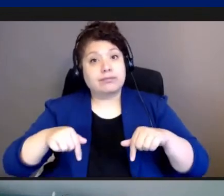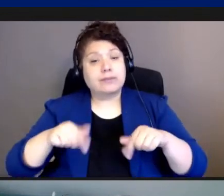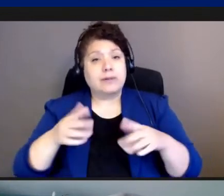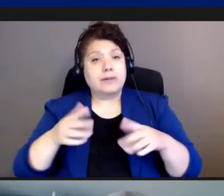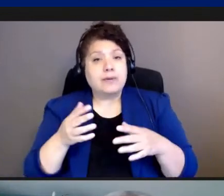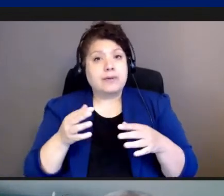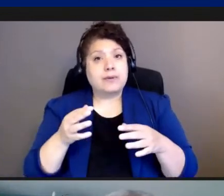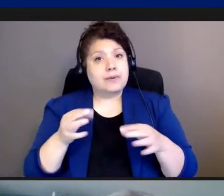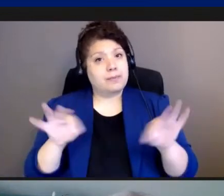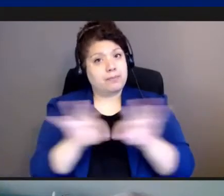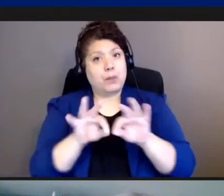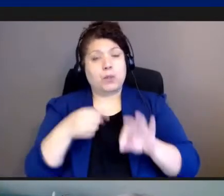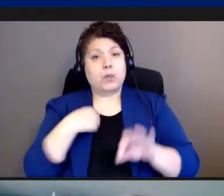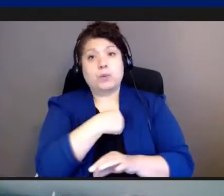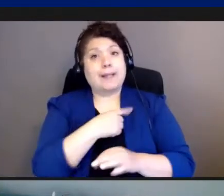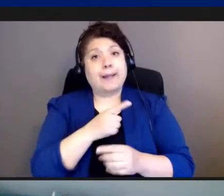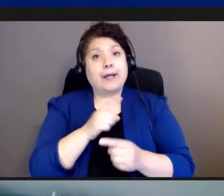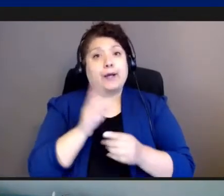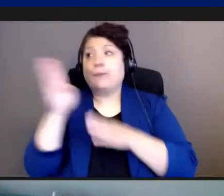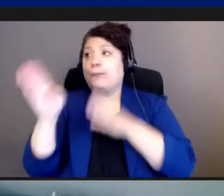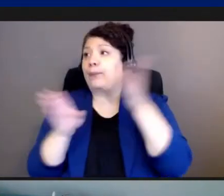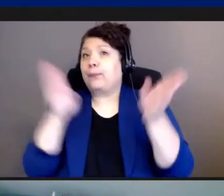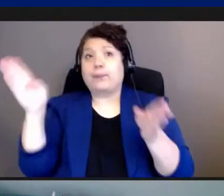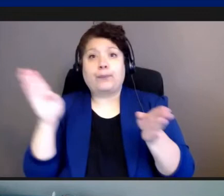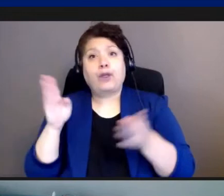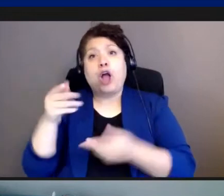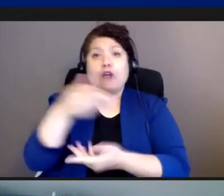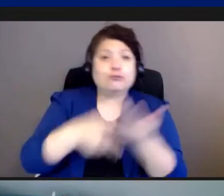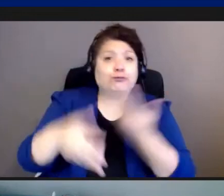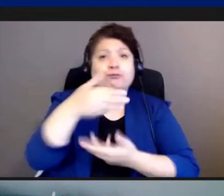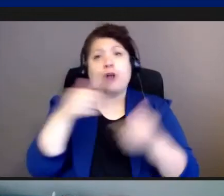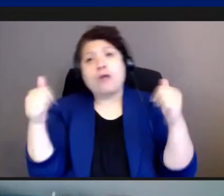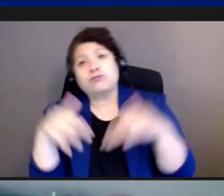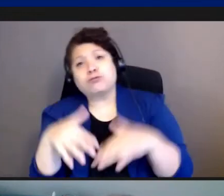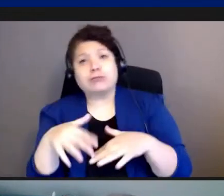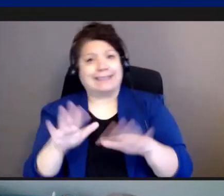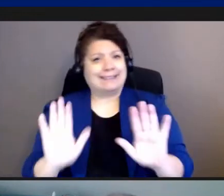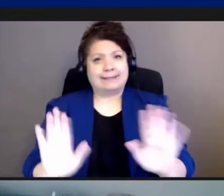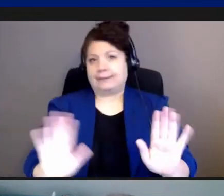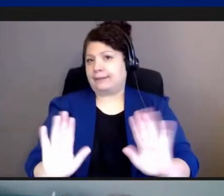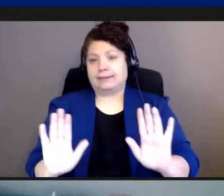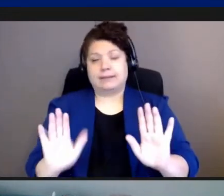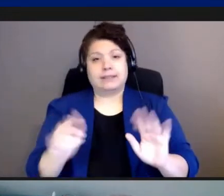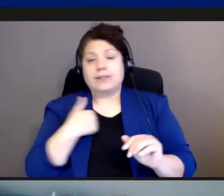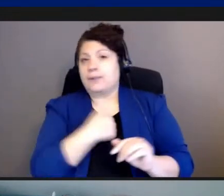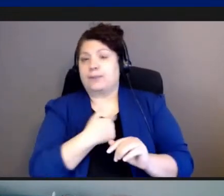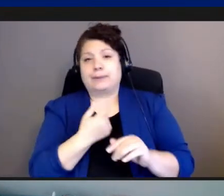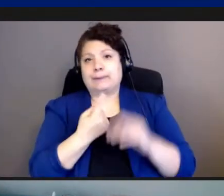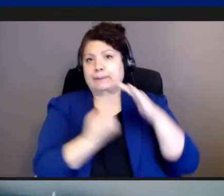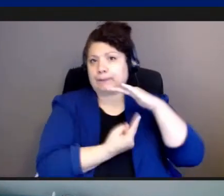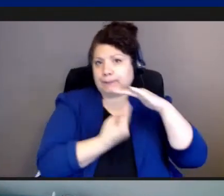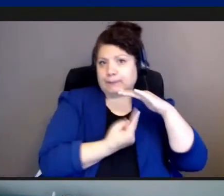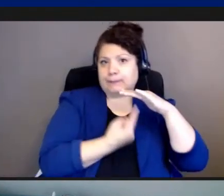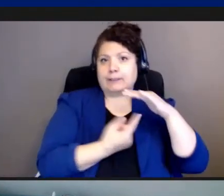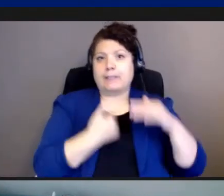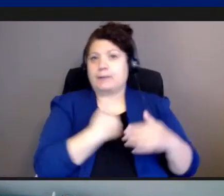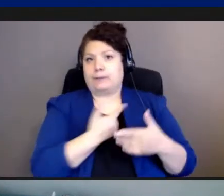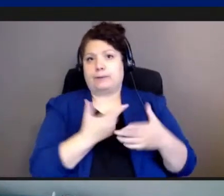to reduce our social interactions, which is what's driving this, and to bend this